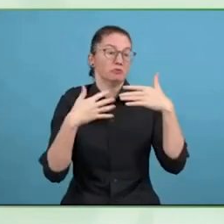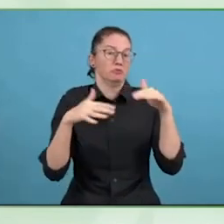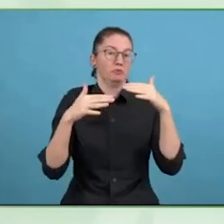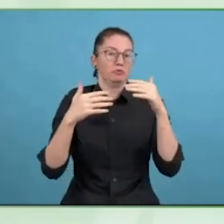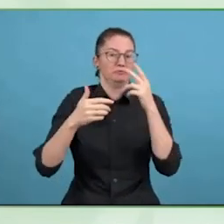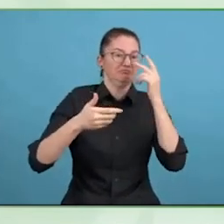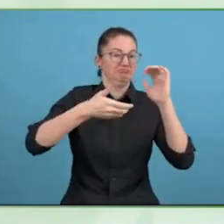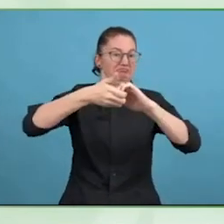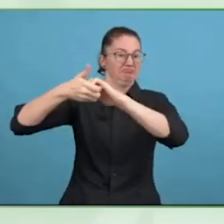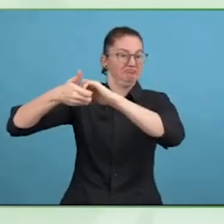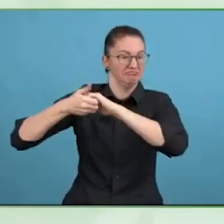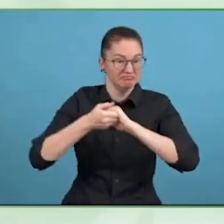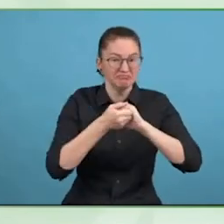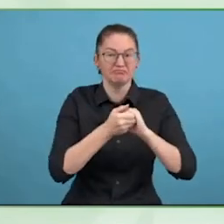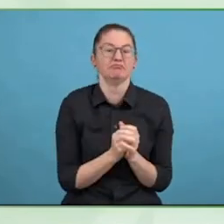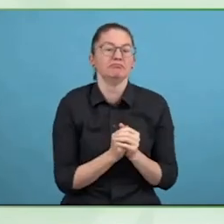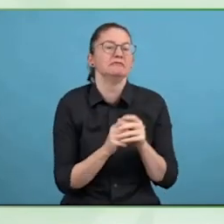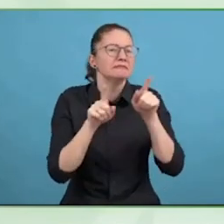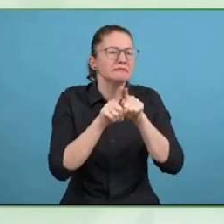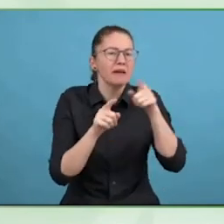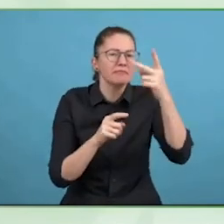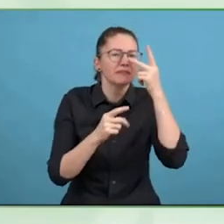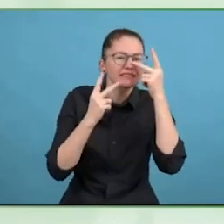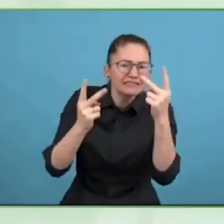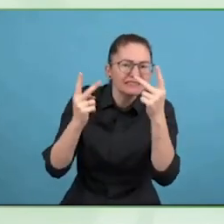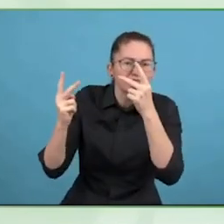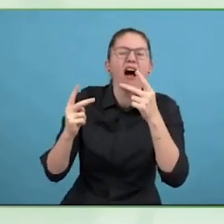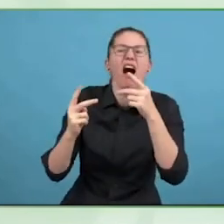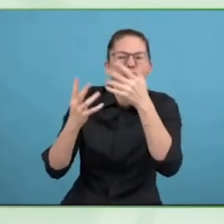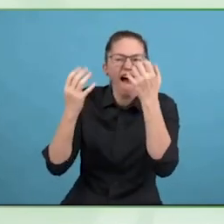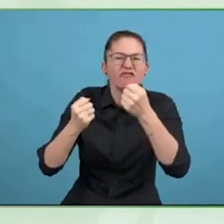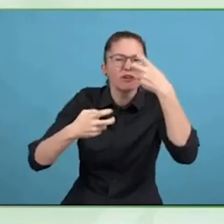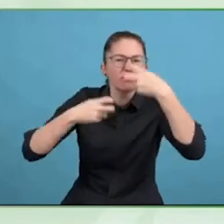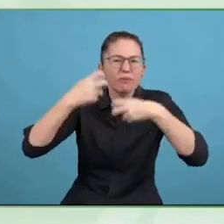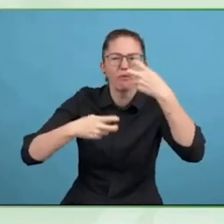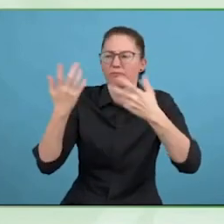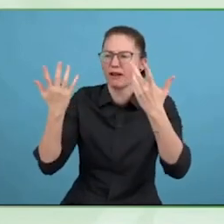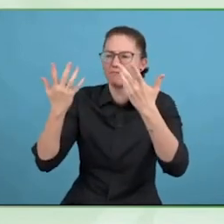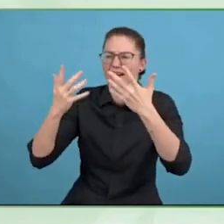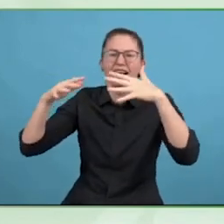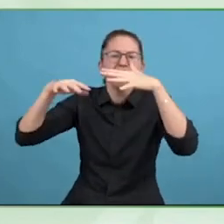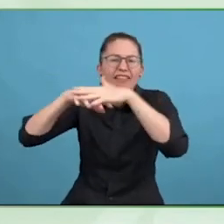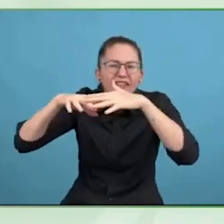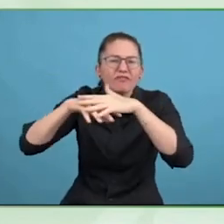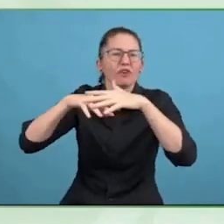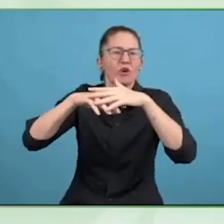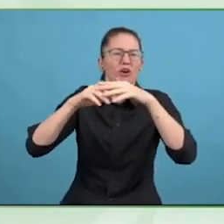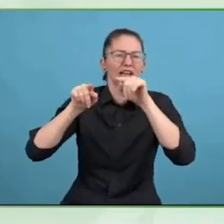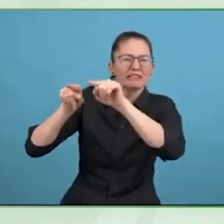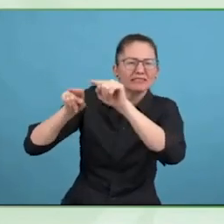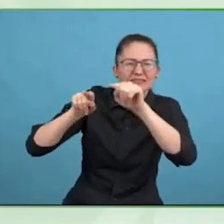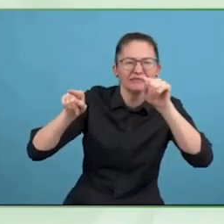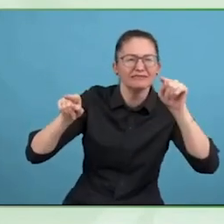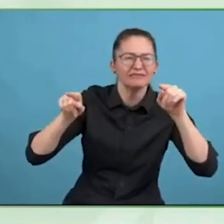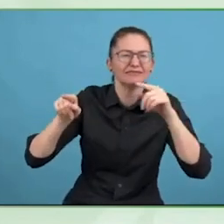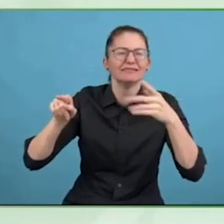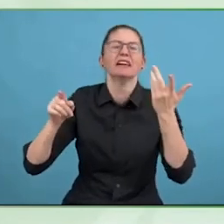at the Zero Project. I'd like to go back to that a bit, because it was very interesting you mentioning the fact that you